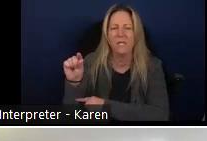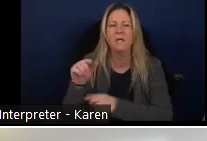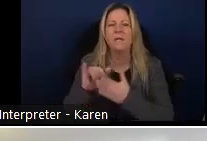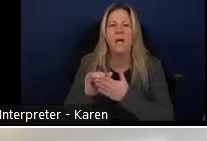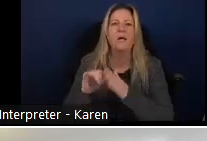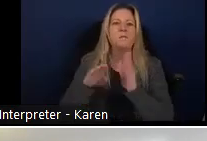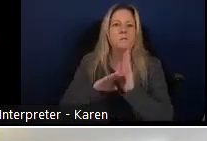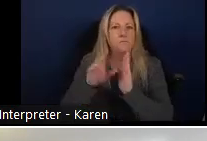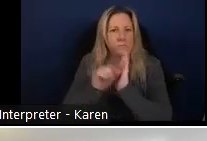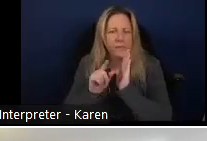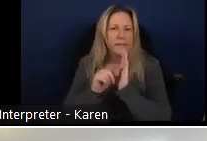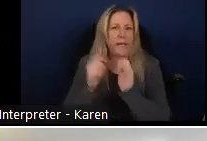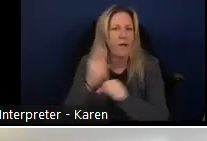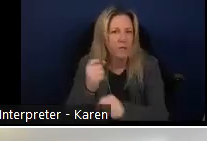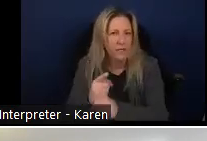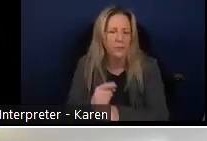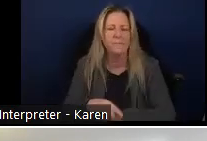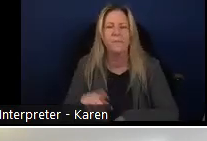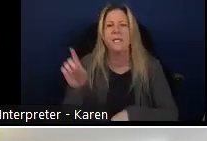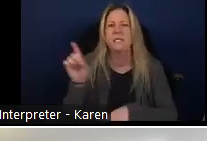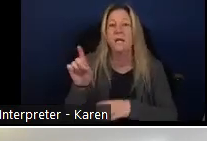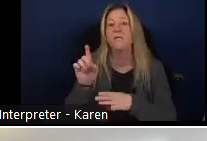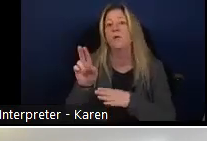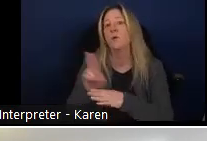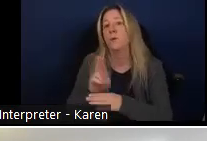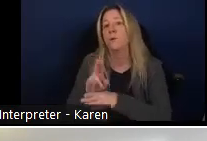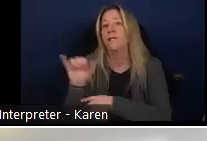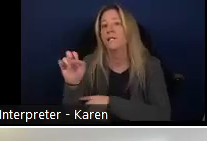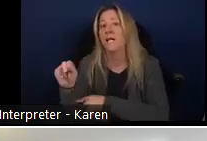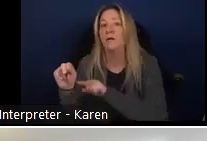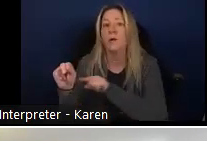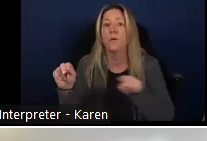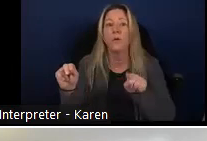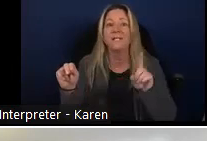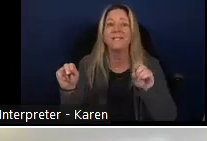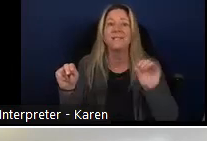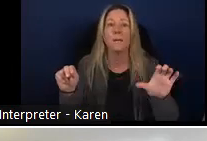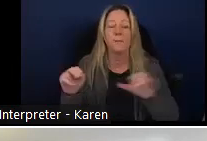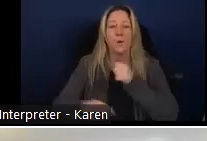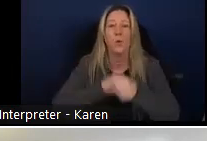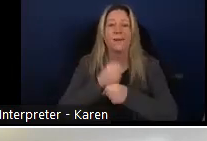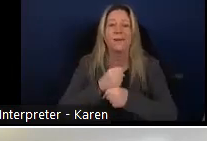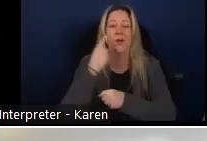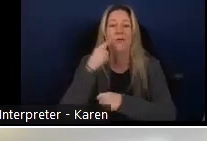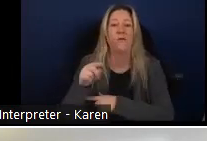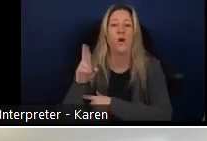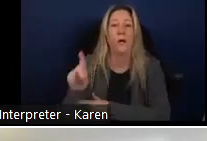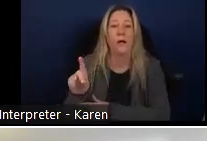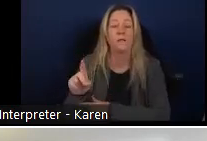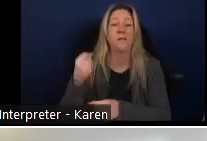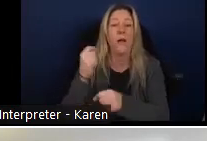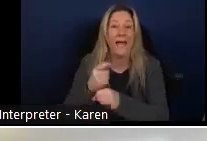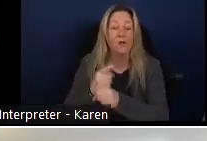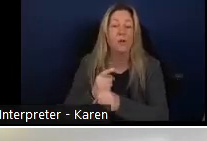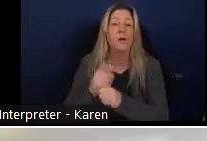Denver uses a January through December program year for HUD So an annual action plan and annual caper are